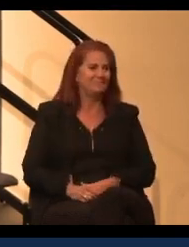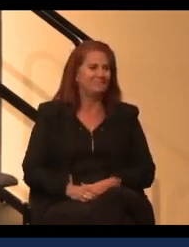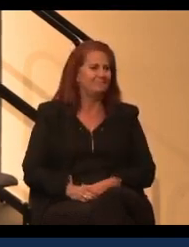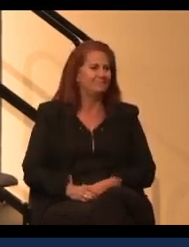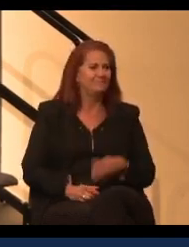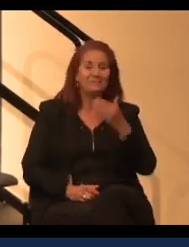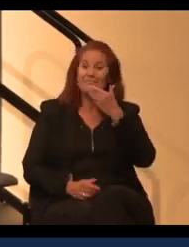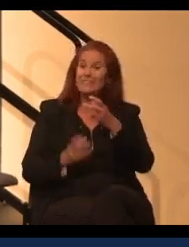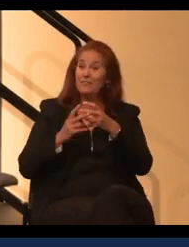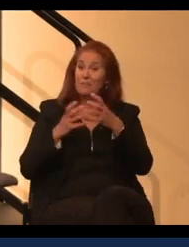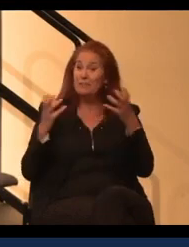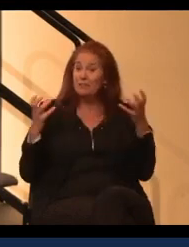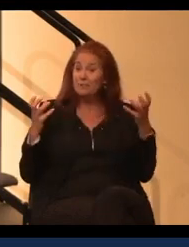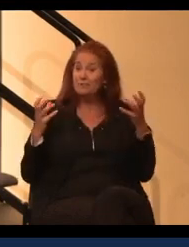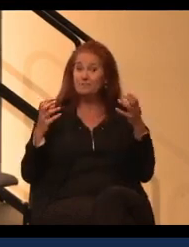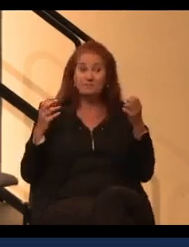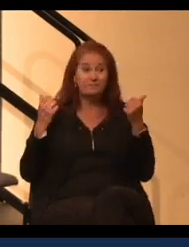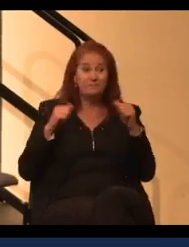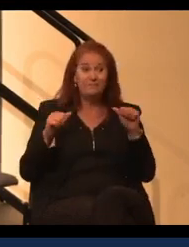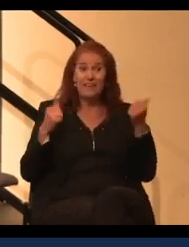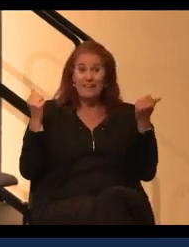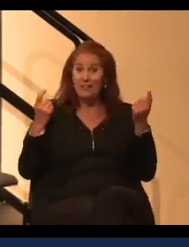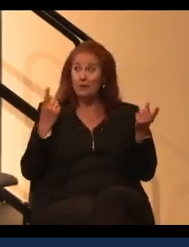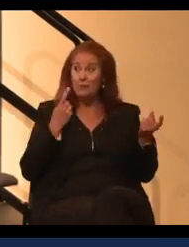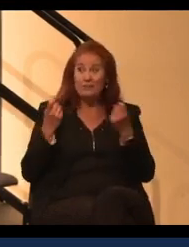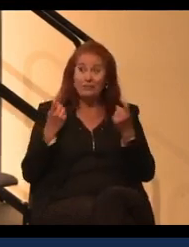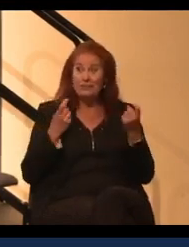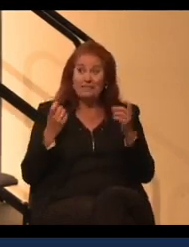Thank you very much. Other questions?